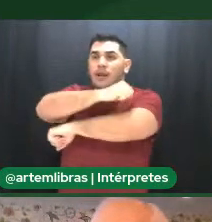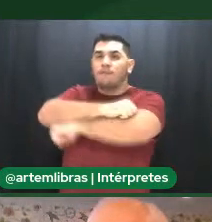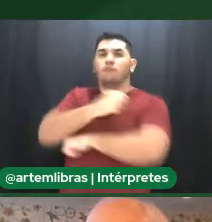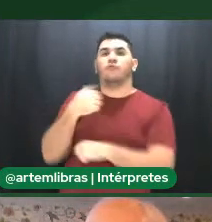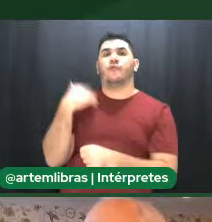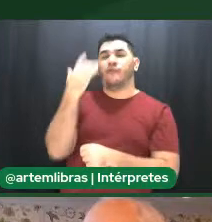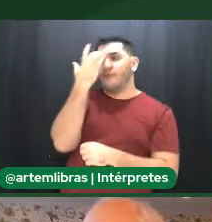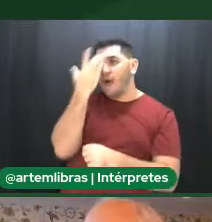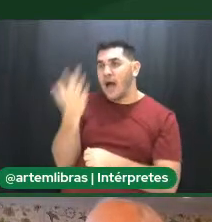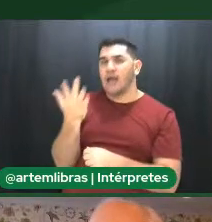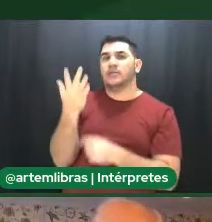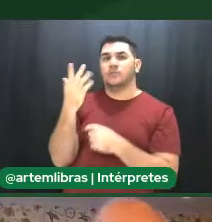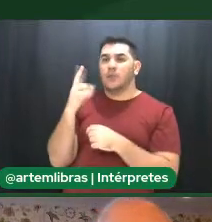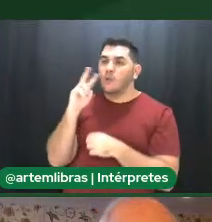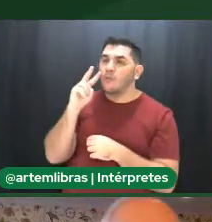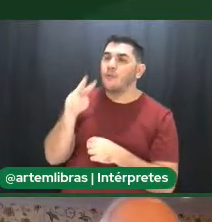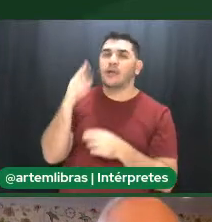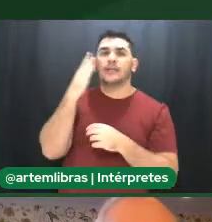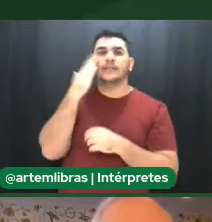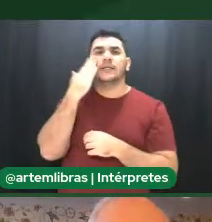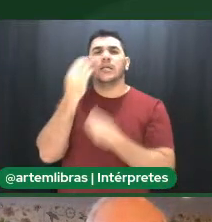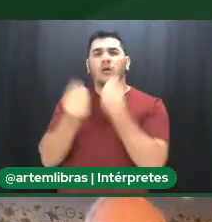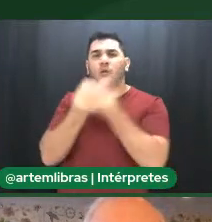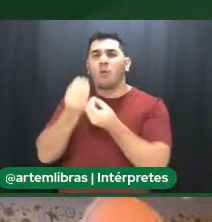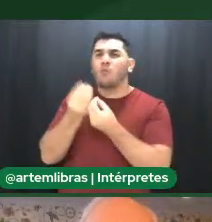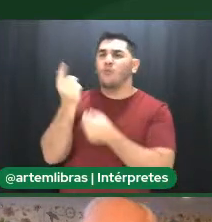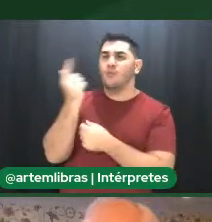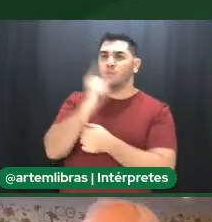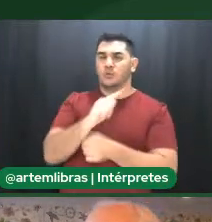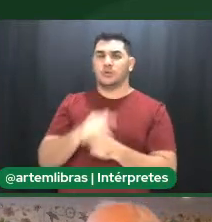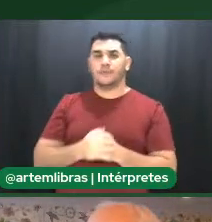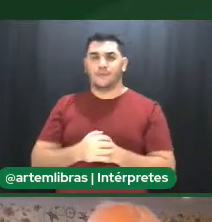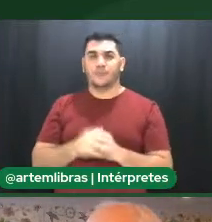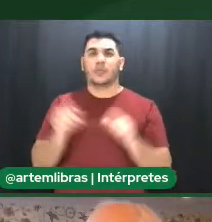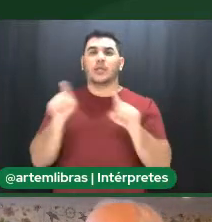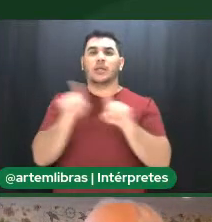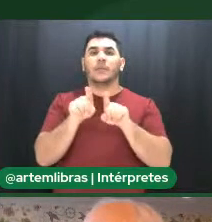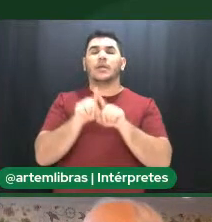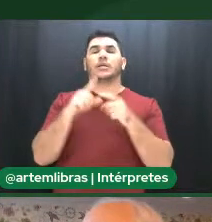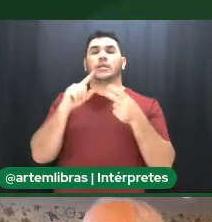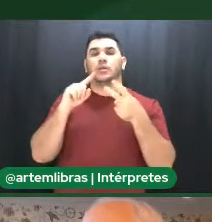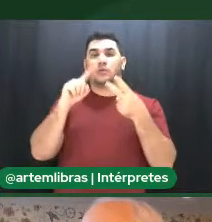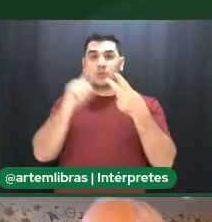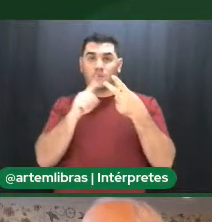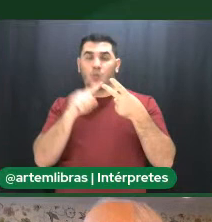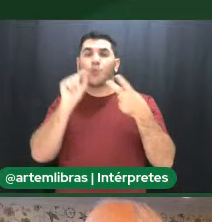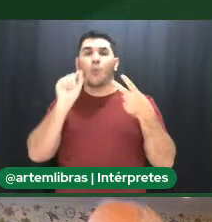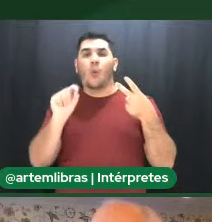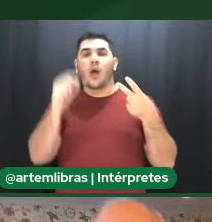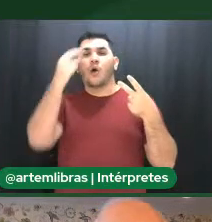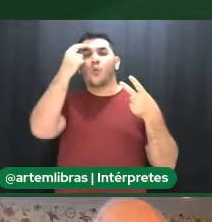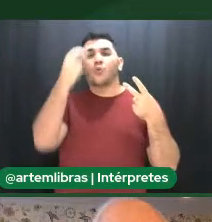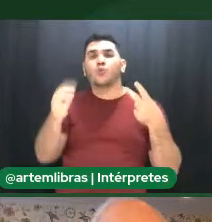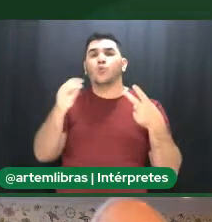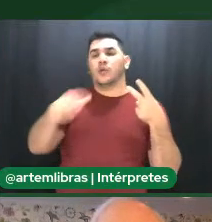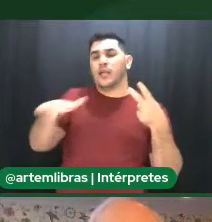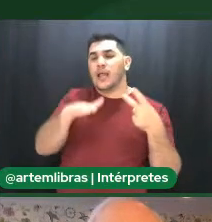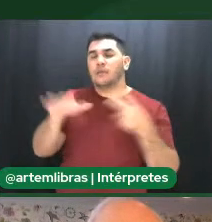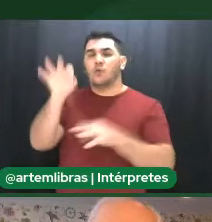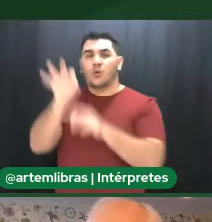proper hiring and training, studies and analyses of failures and near misses,